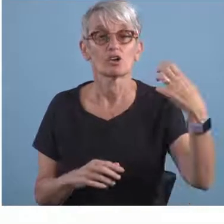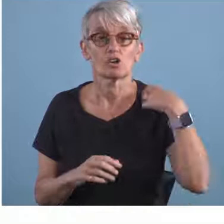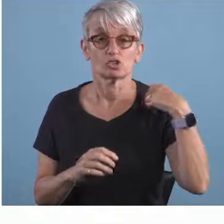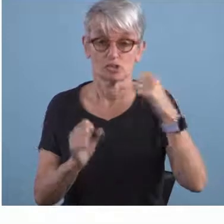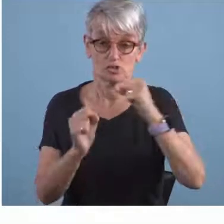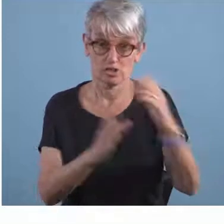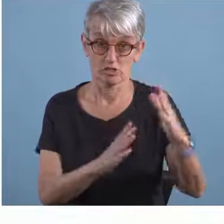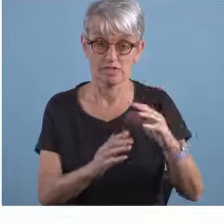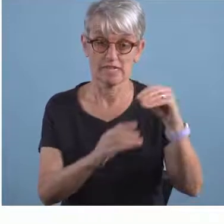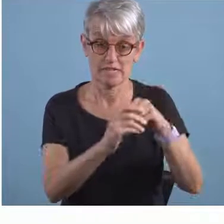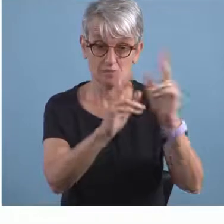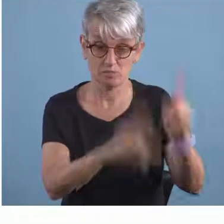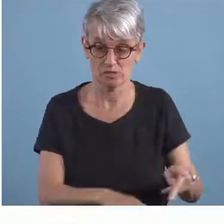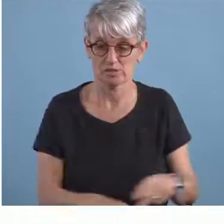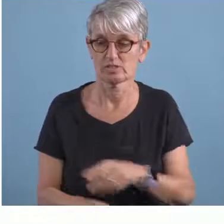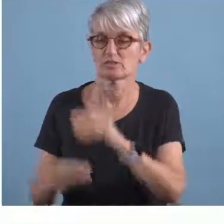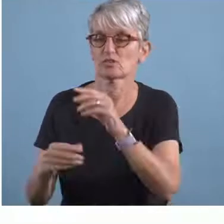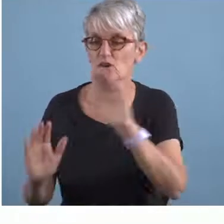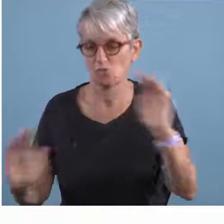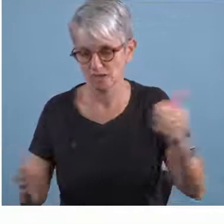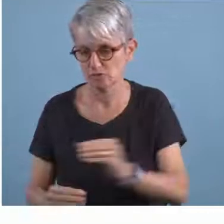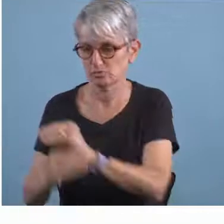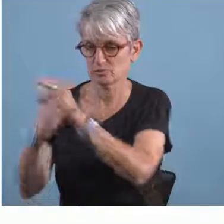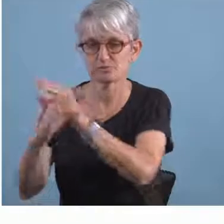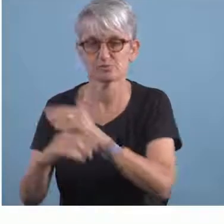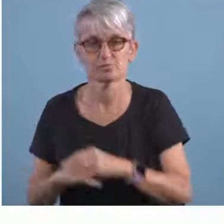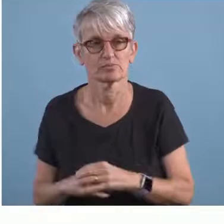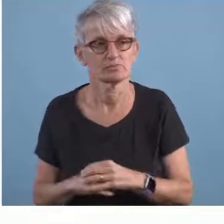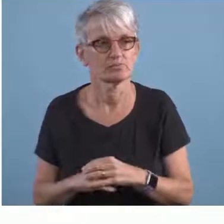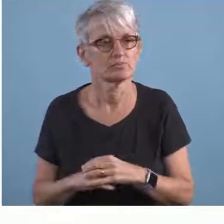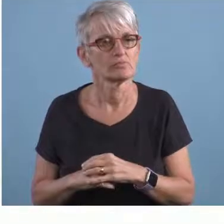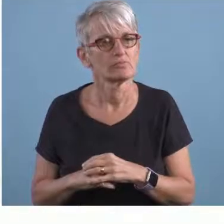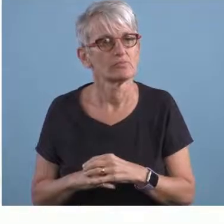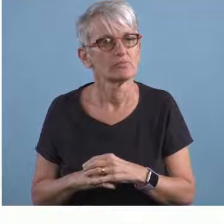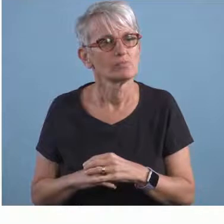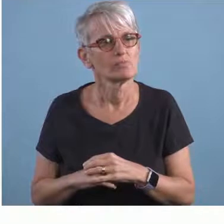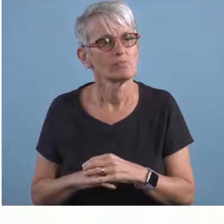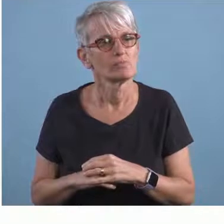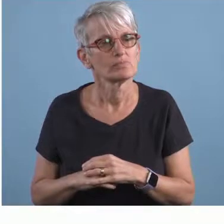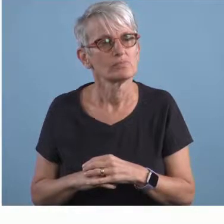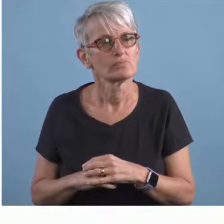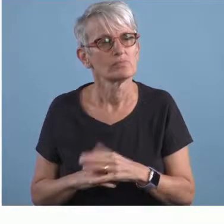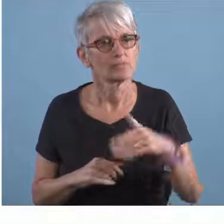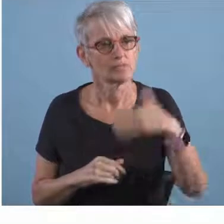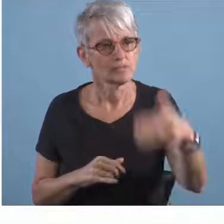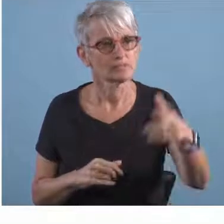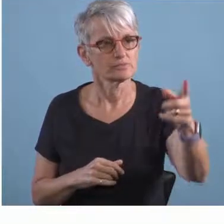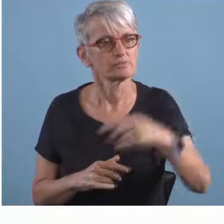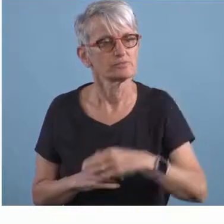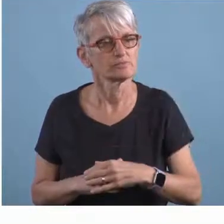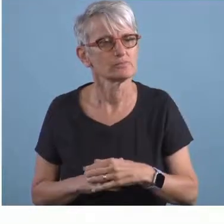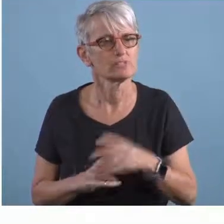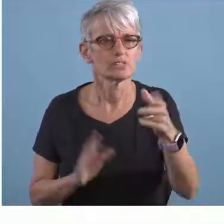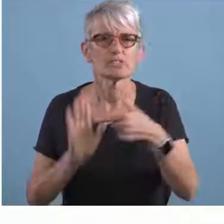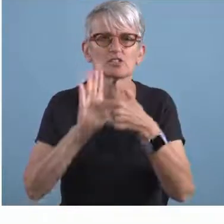the in-person condition to the telehealth condition, telepractice condition. And if you'll just advance to the next slide, it shows